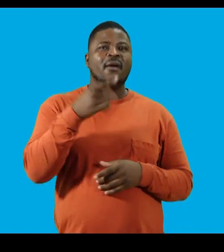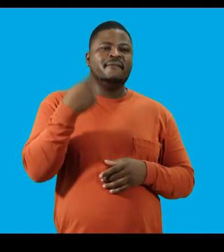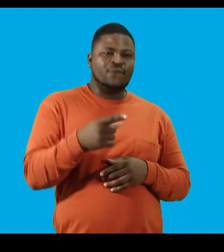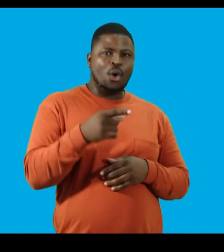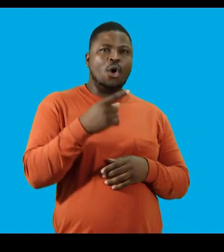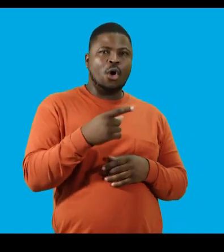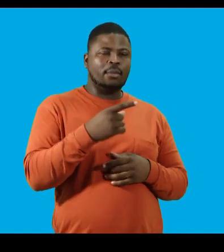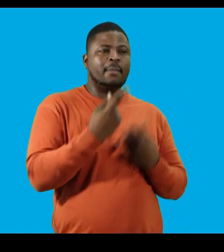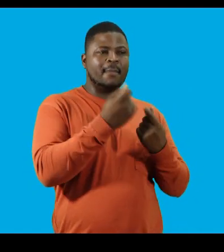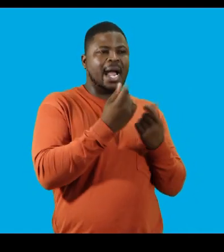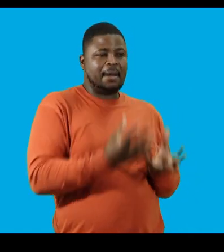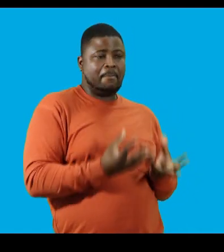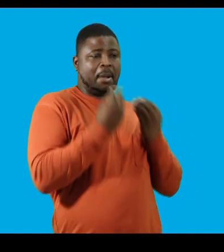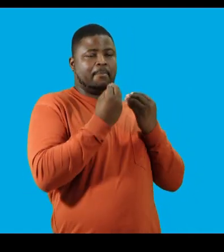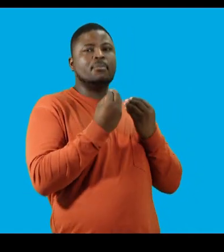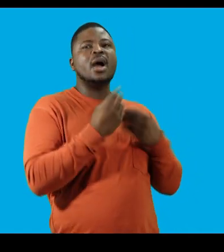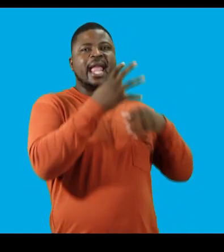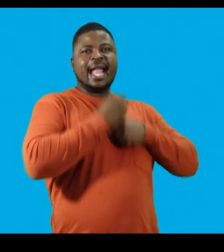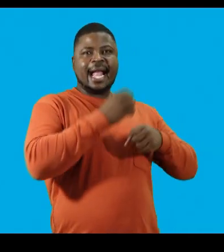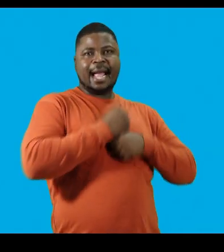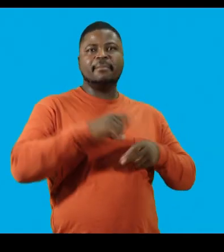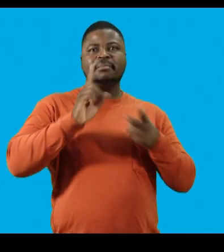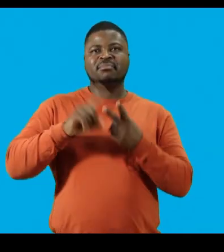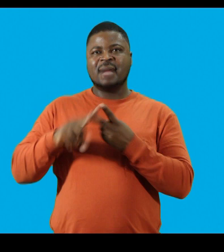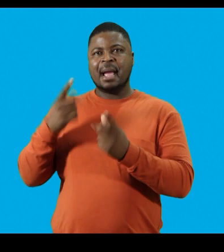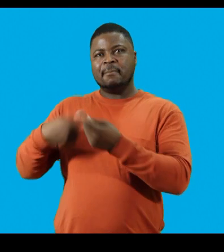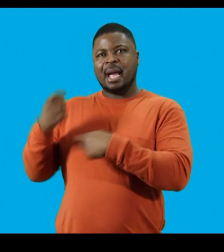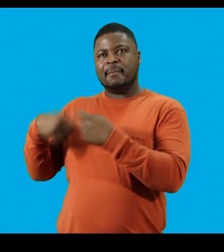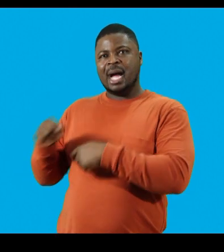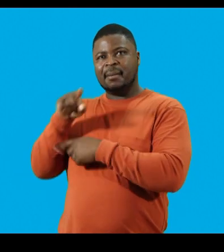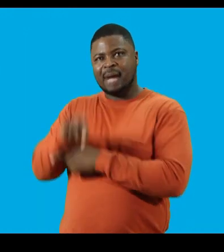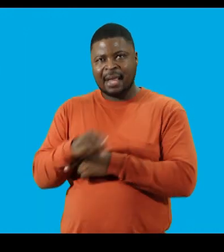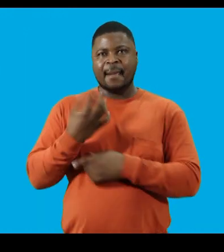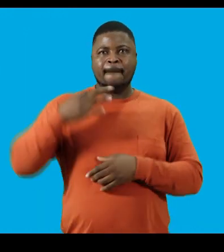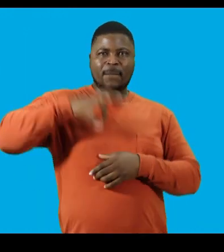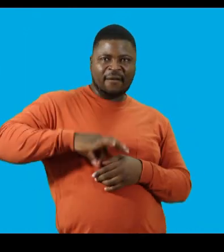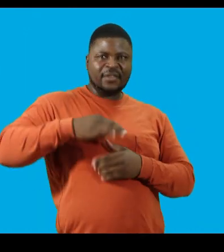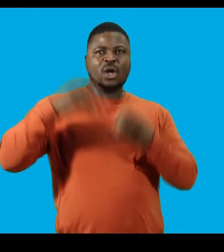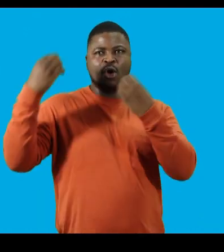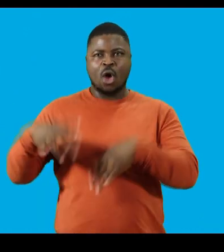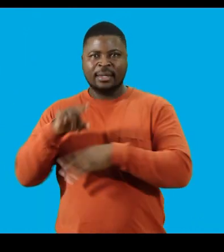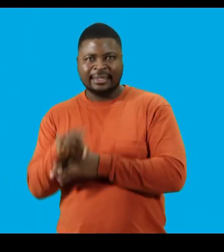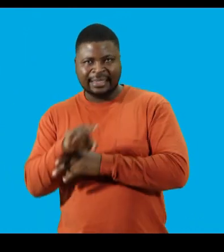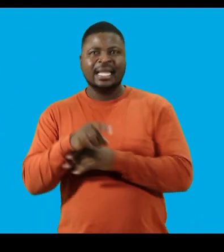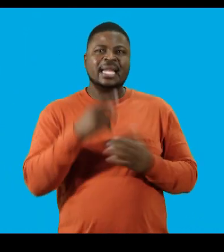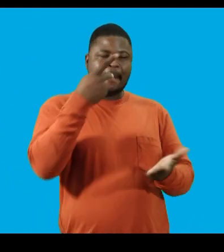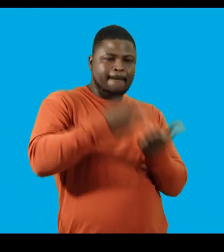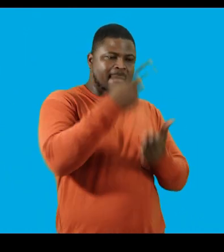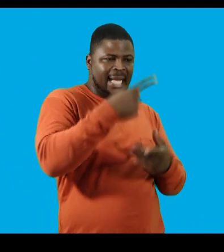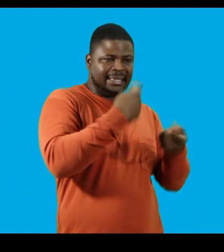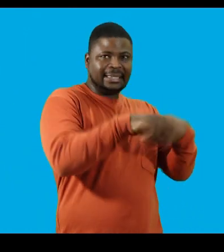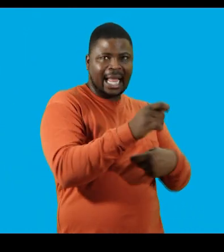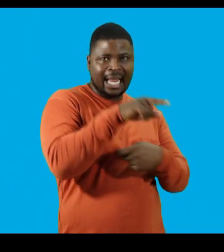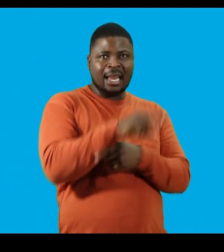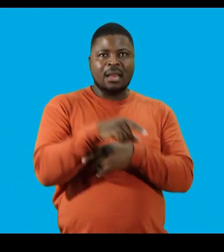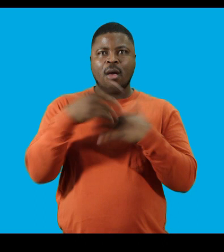Then, for income, expenditure, profit and loss, as well as cost price, selling price and the break-even analysis,